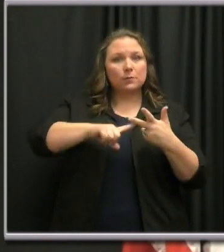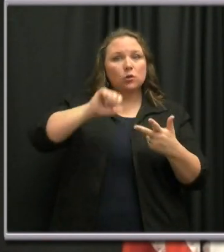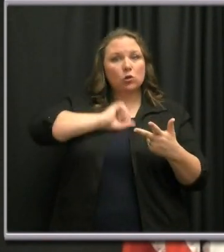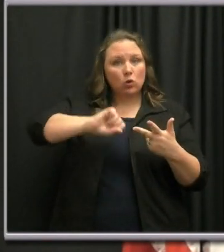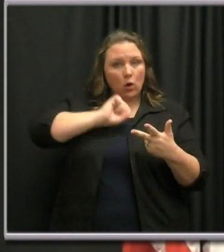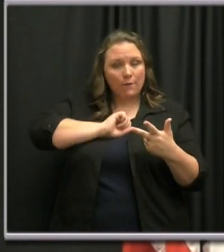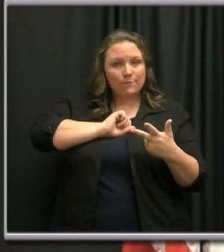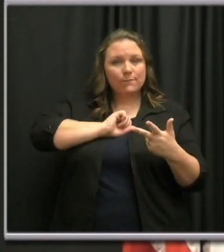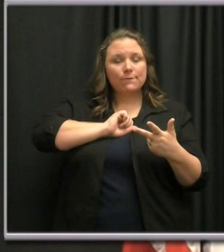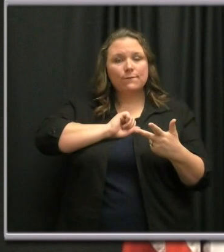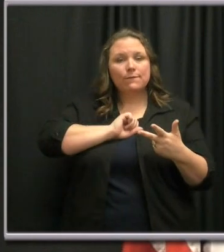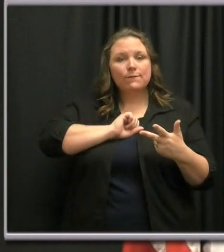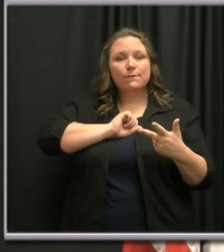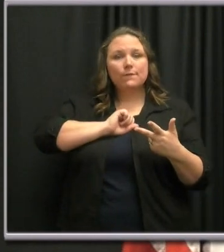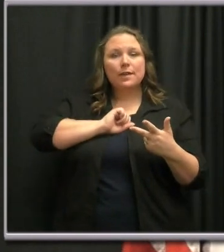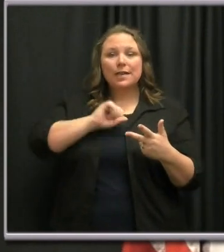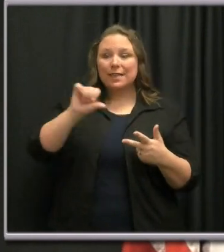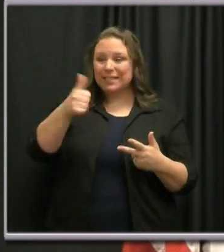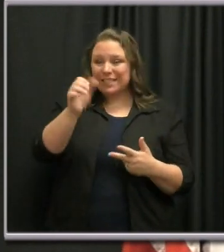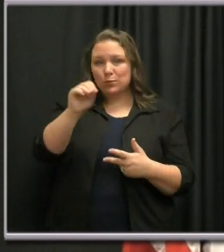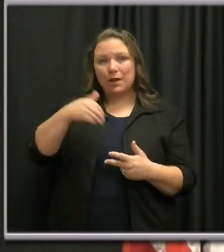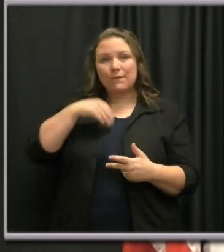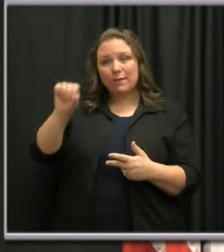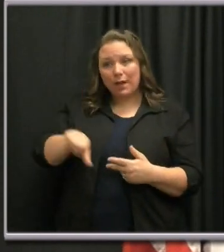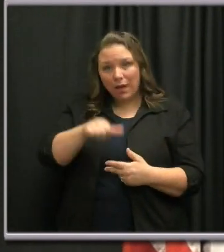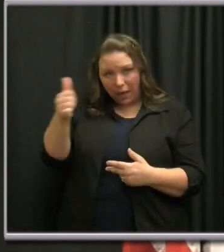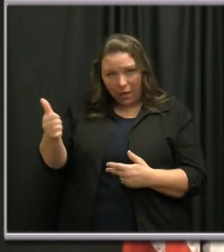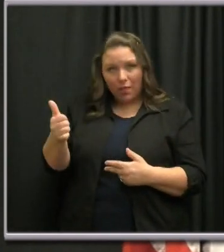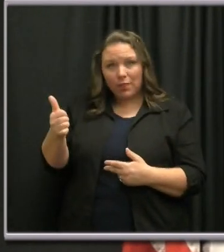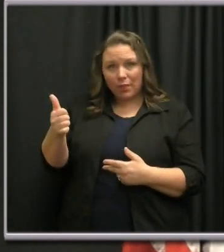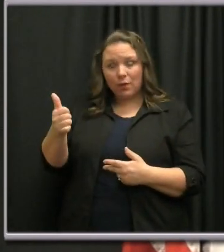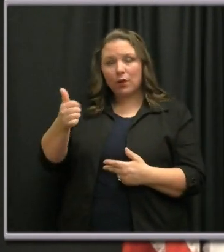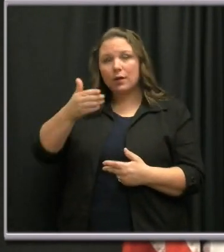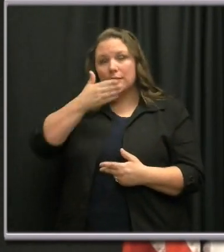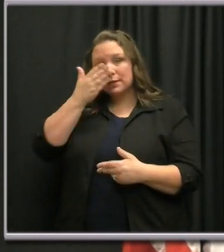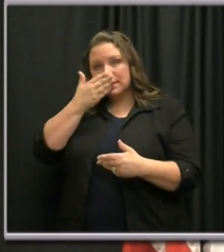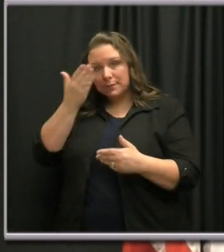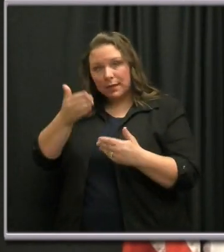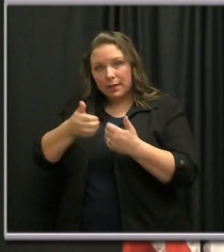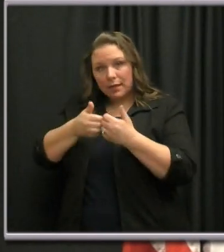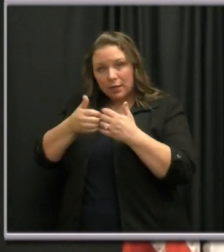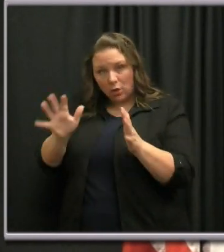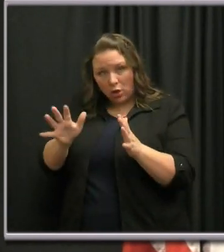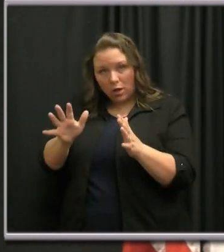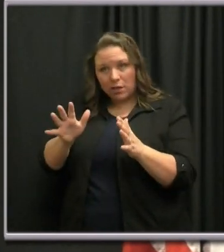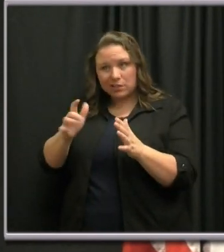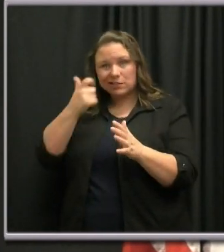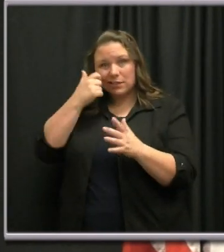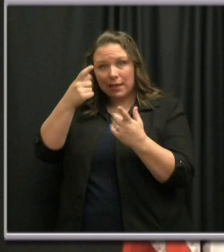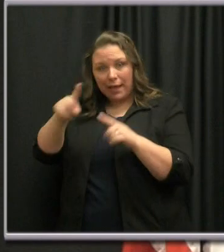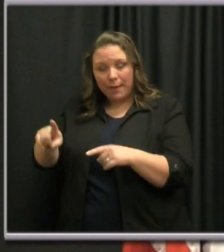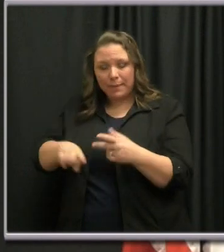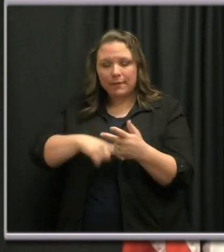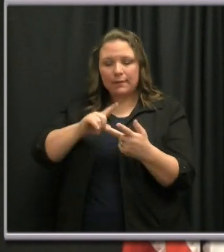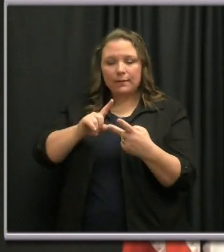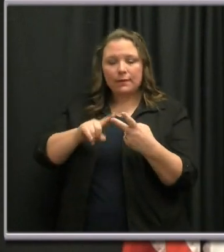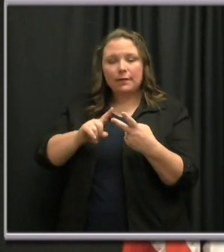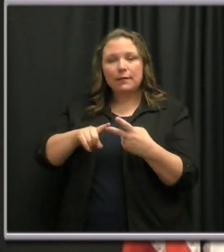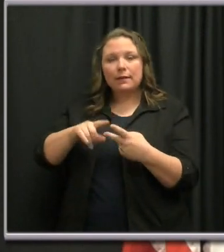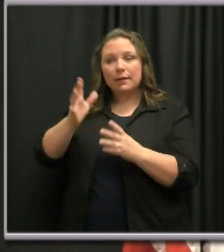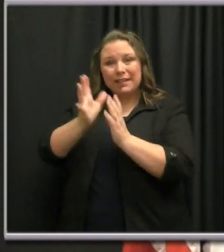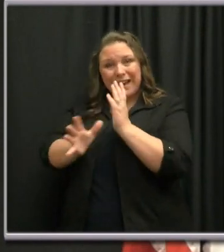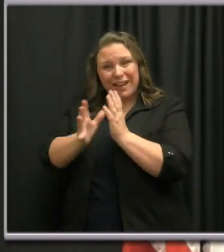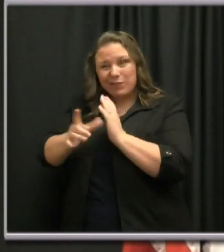or cough. 10% have other symptoms. Those other symptoms are new onset loss of smell or